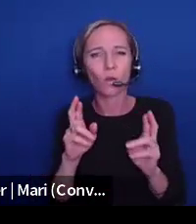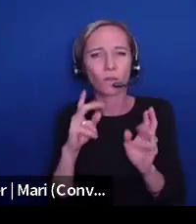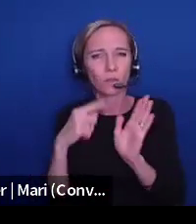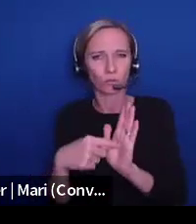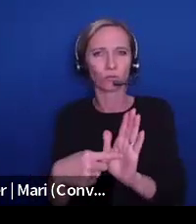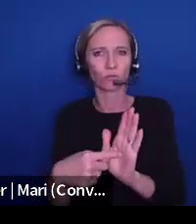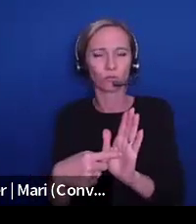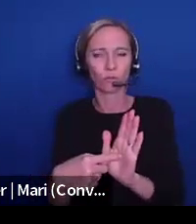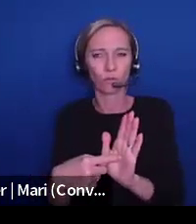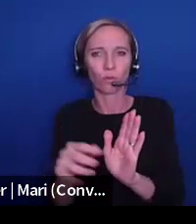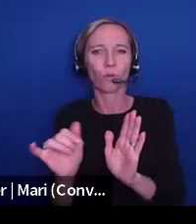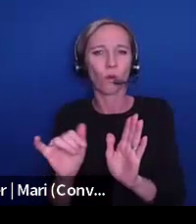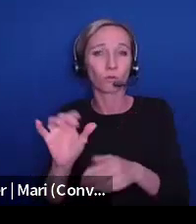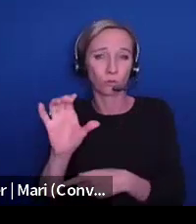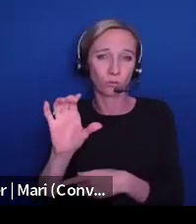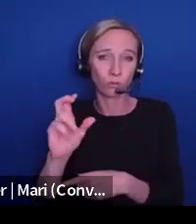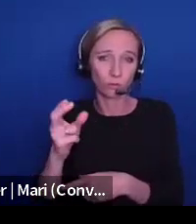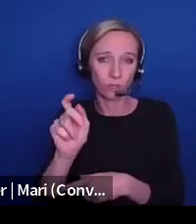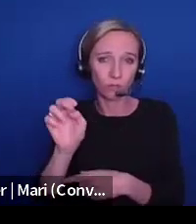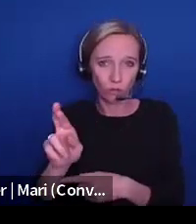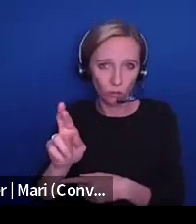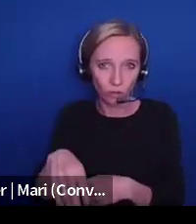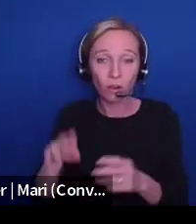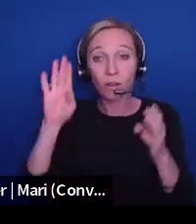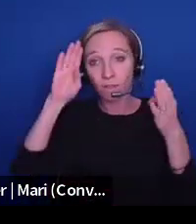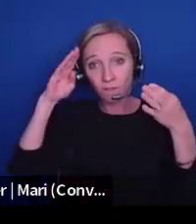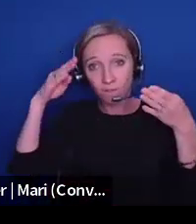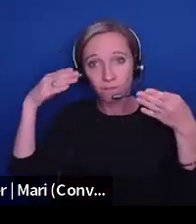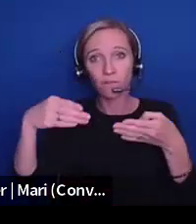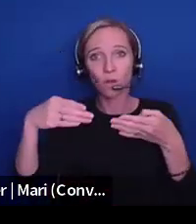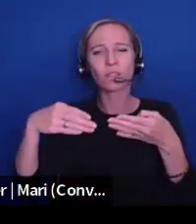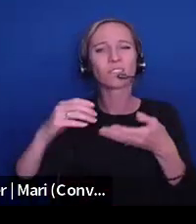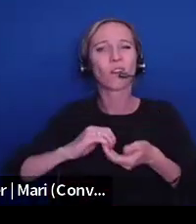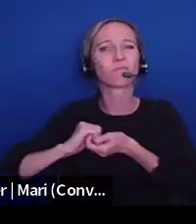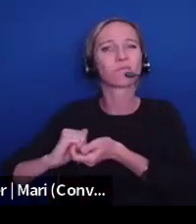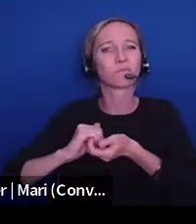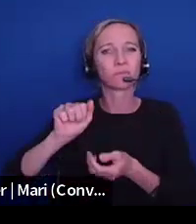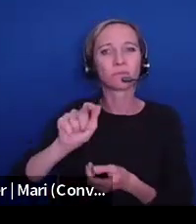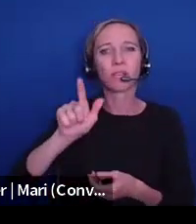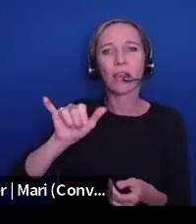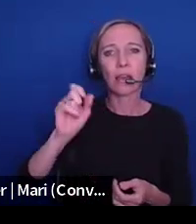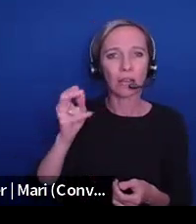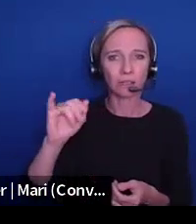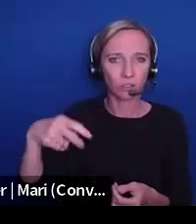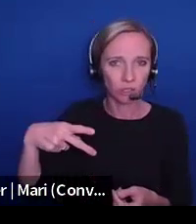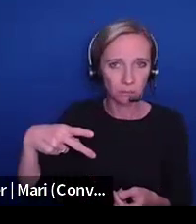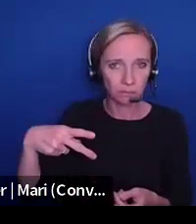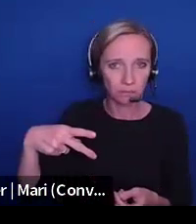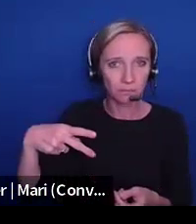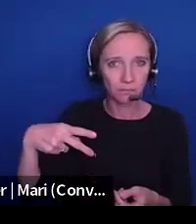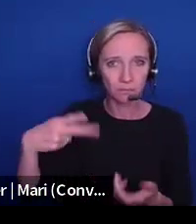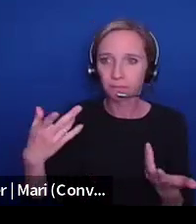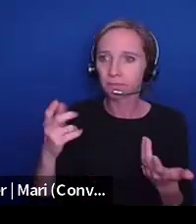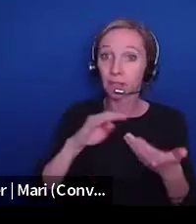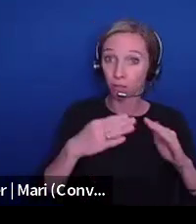in the charter, is the focus on allyship, right? So it's also like kind of like